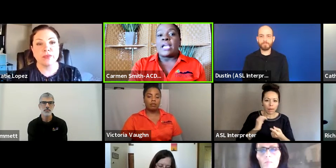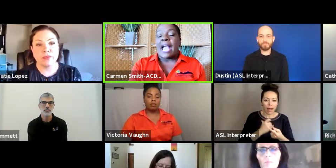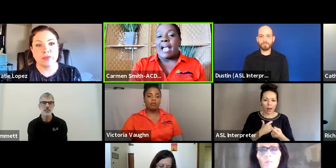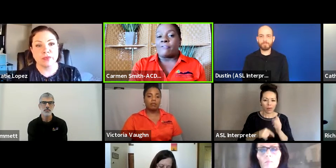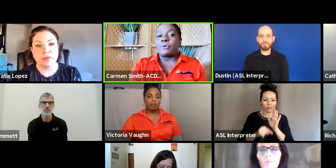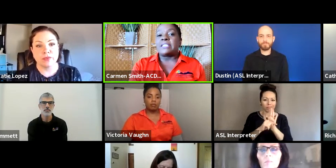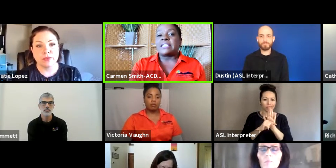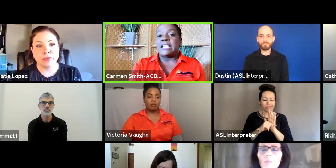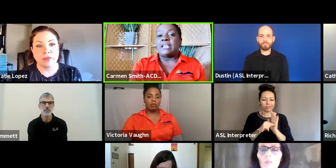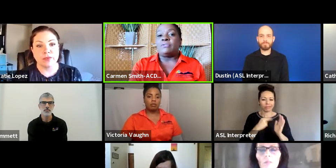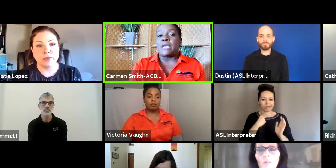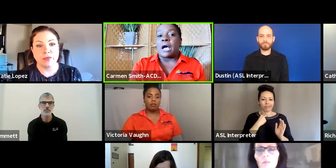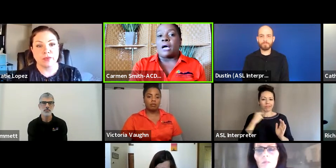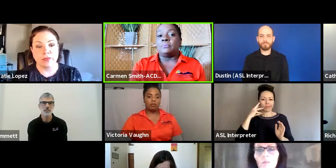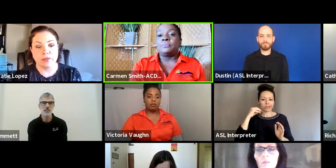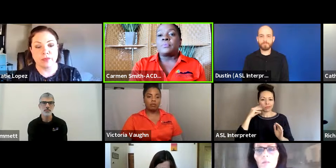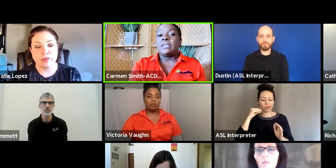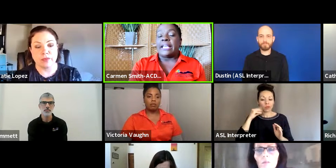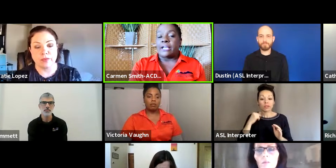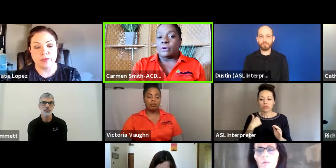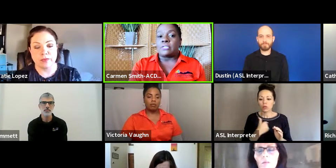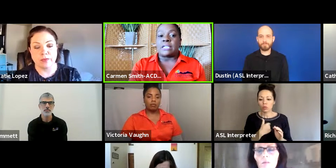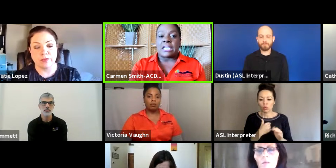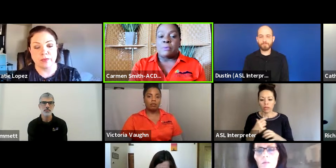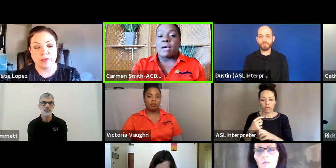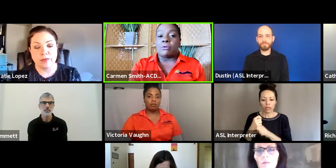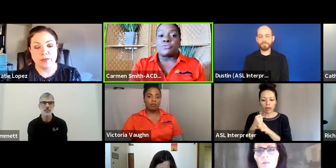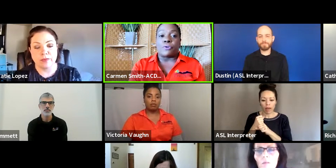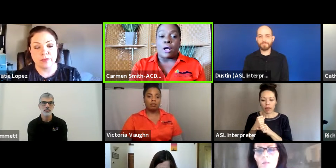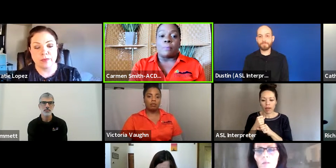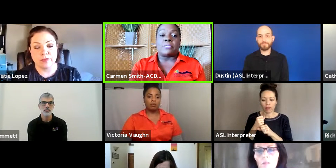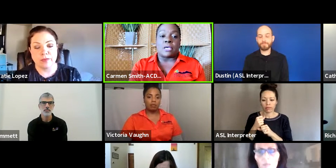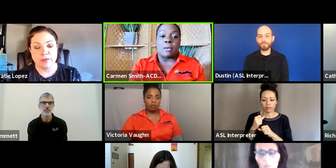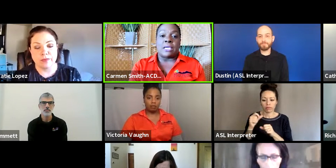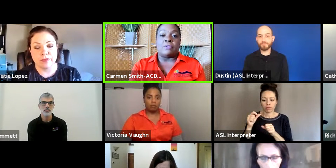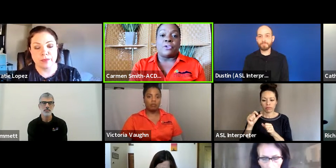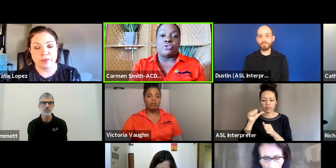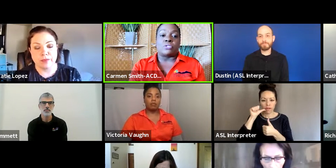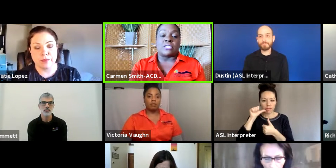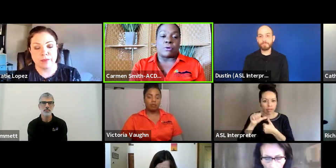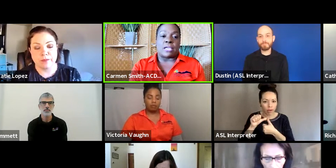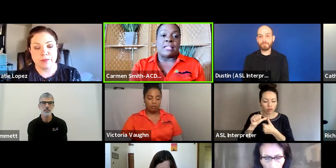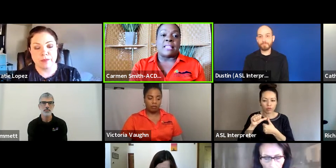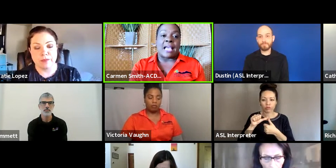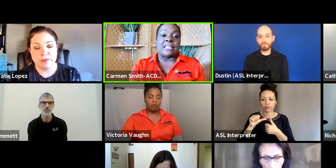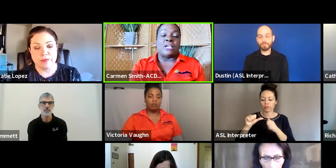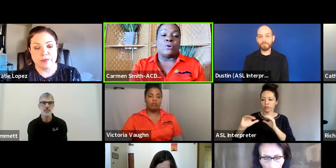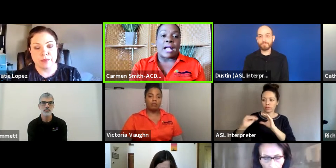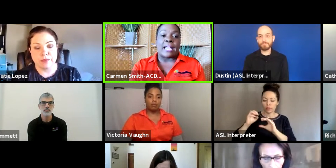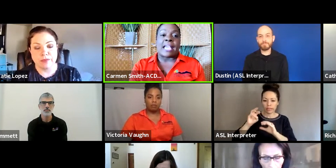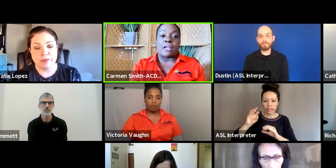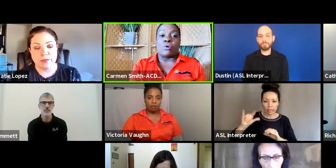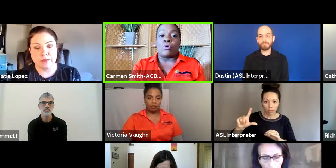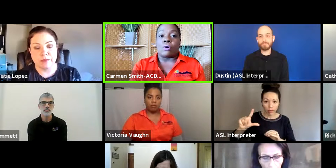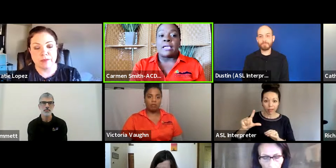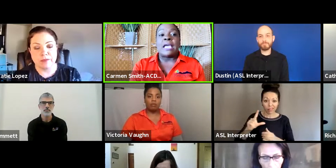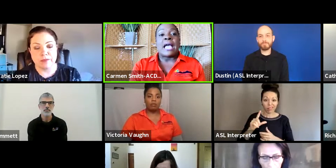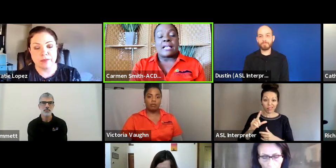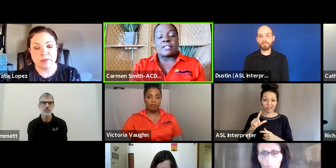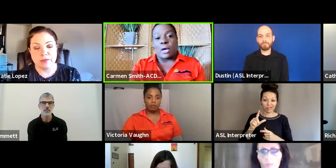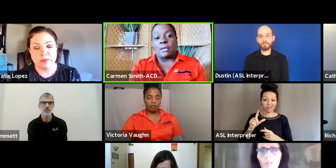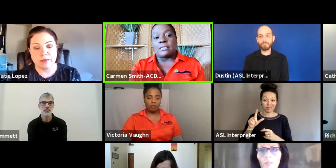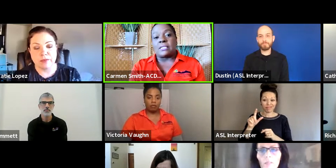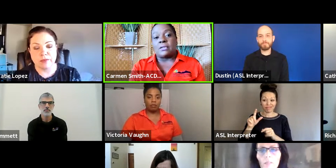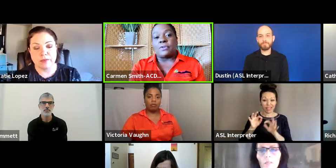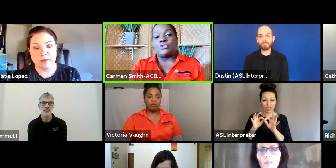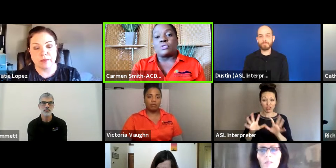impacts. We have received letters and emails from some individuals that are in that legal A